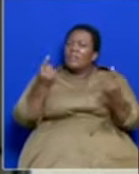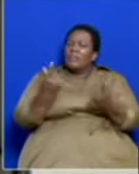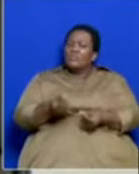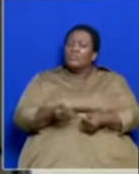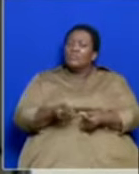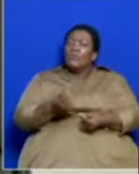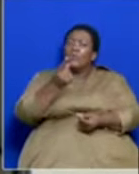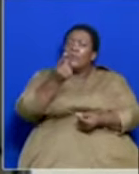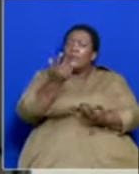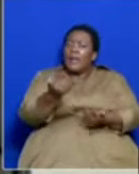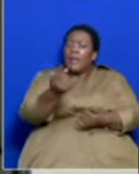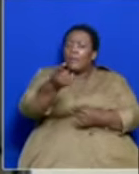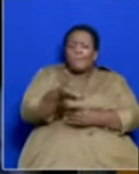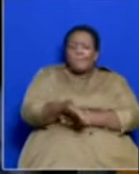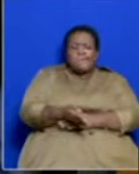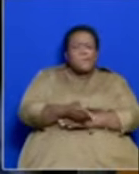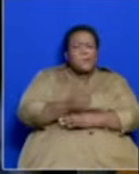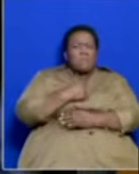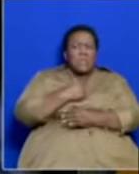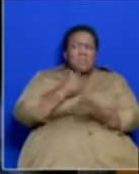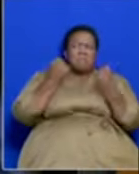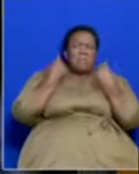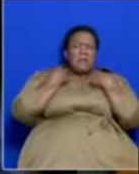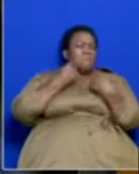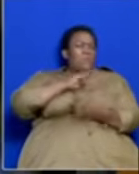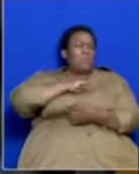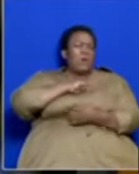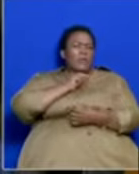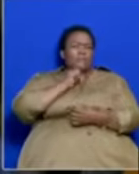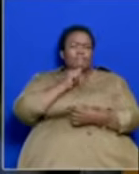why not, unless you explain it.